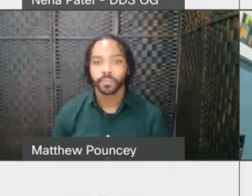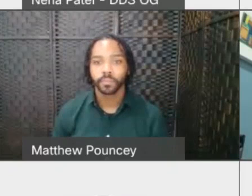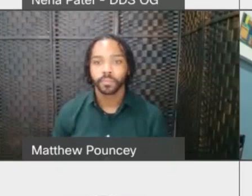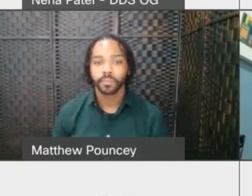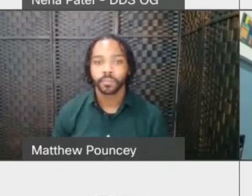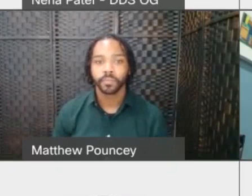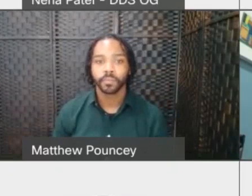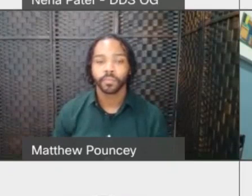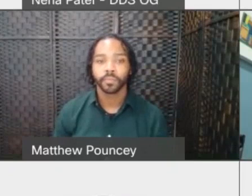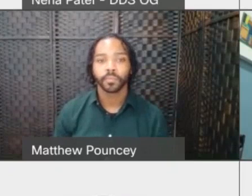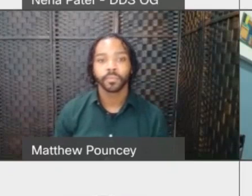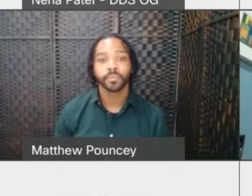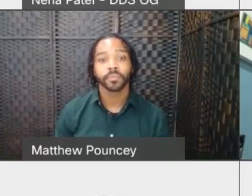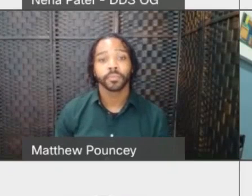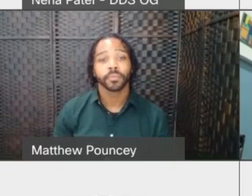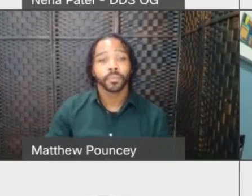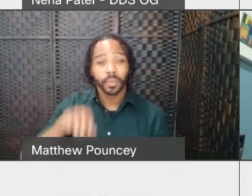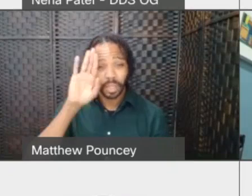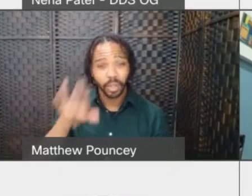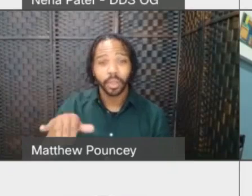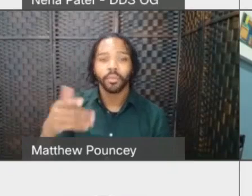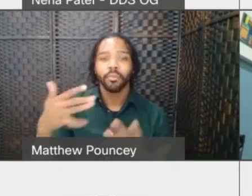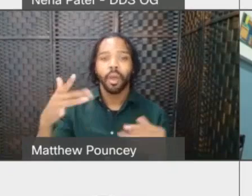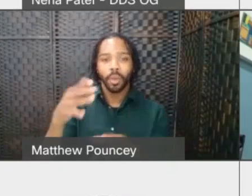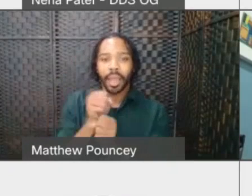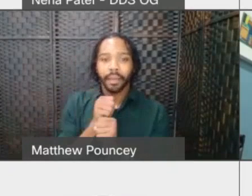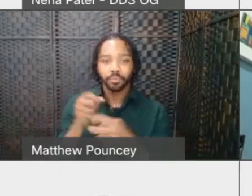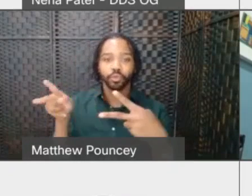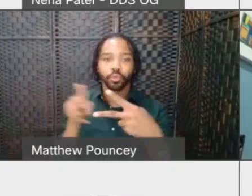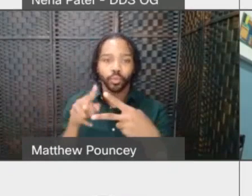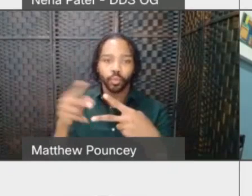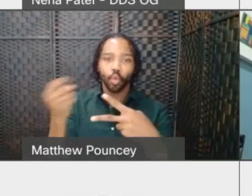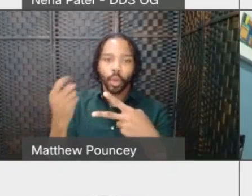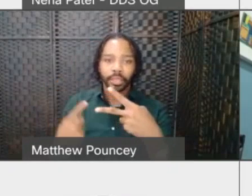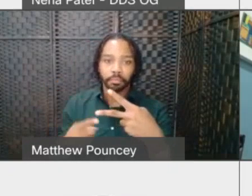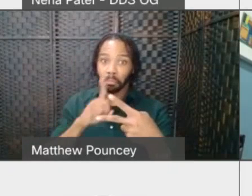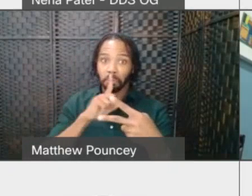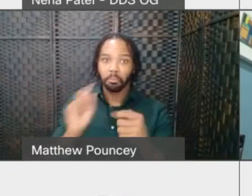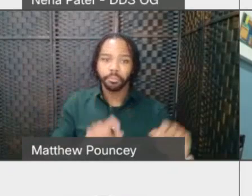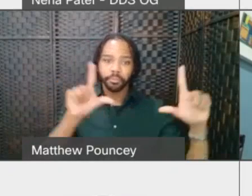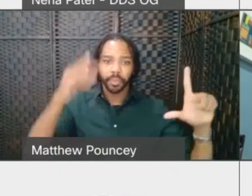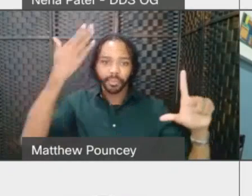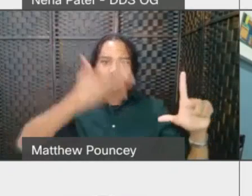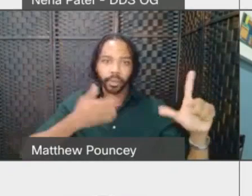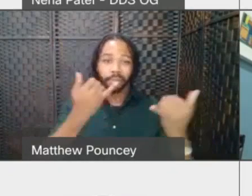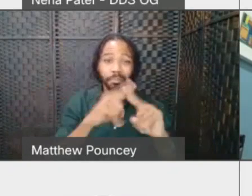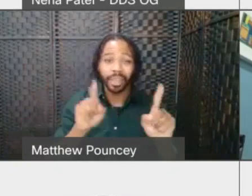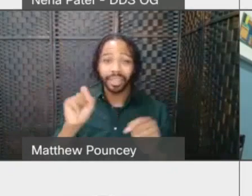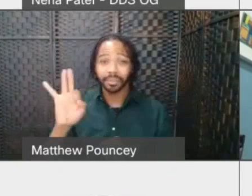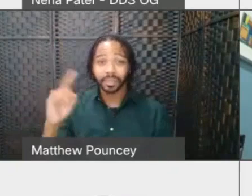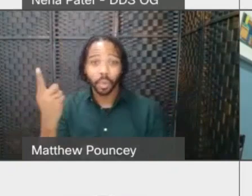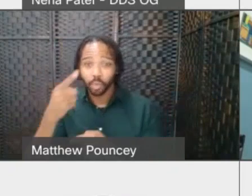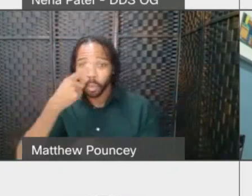So I know that we received 2 questions and I don't have them in front of me. If someone can put them in the chat, we can respond to